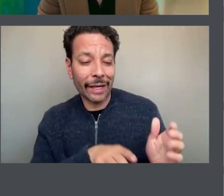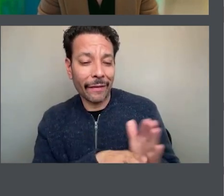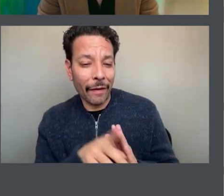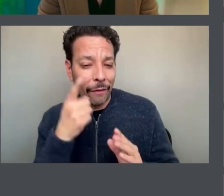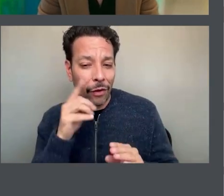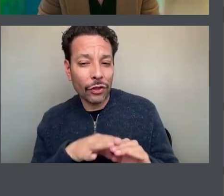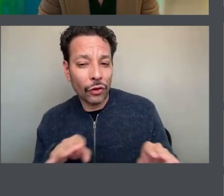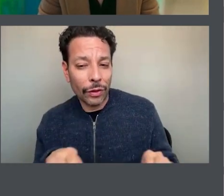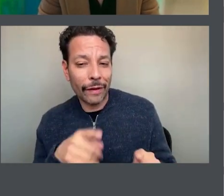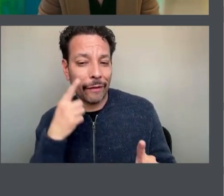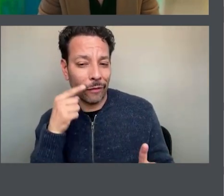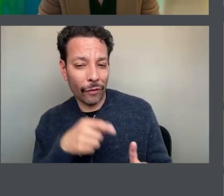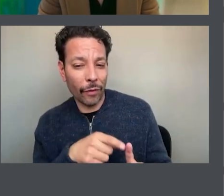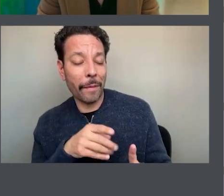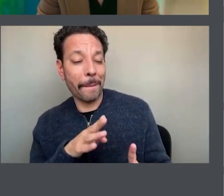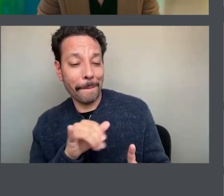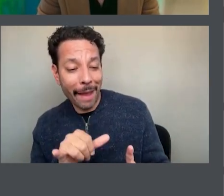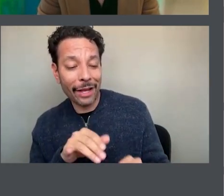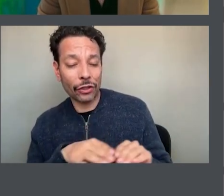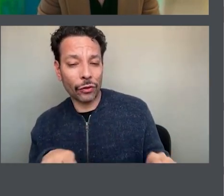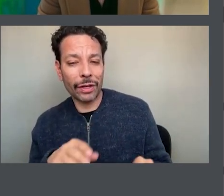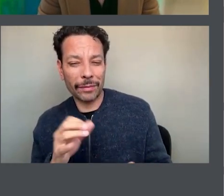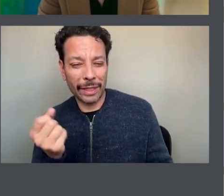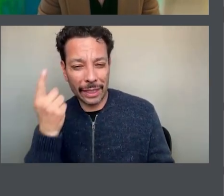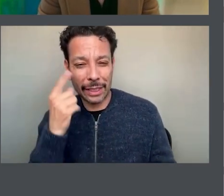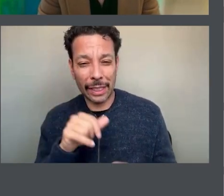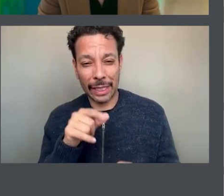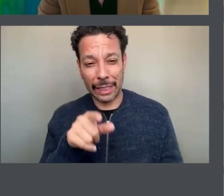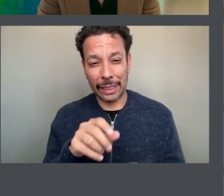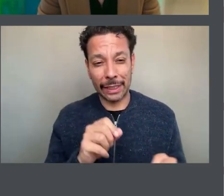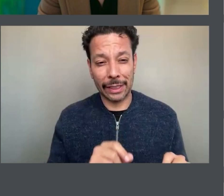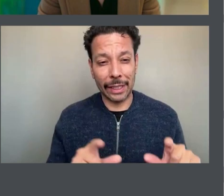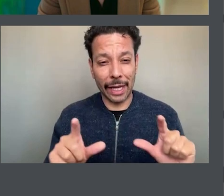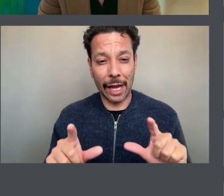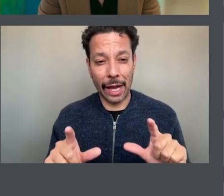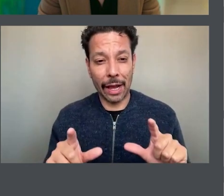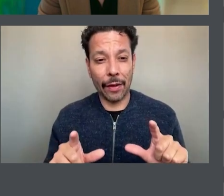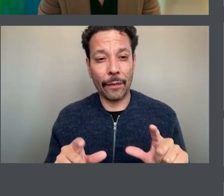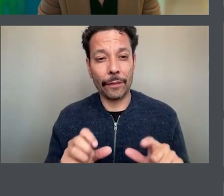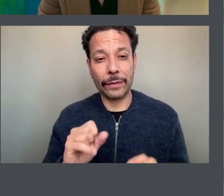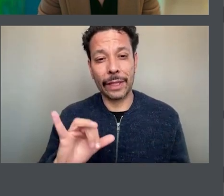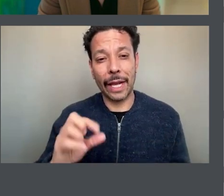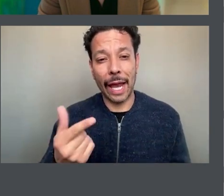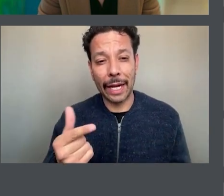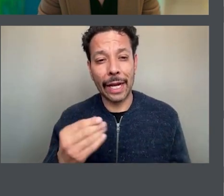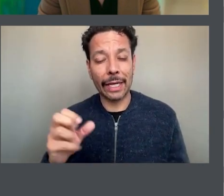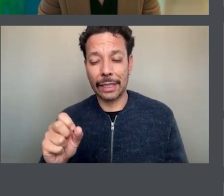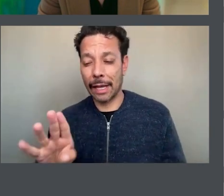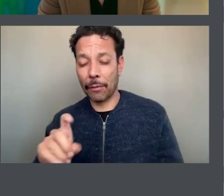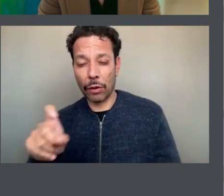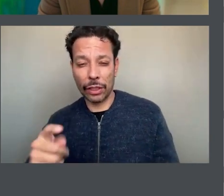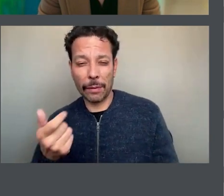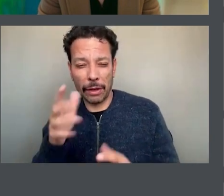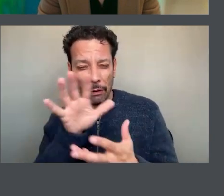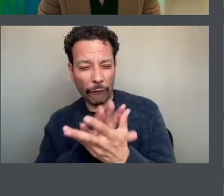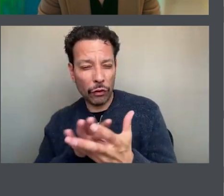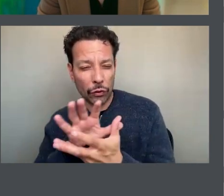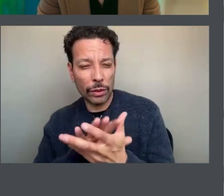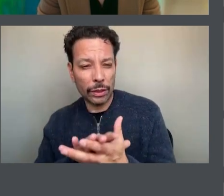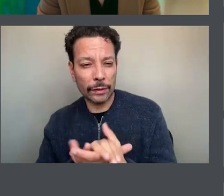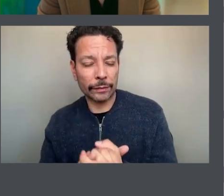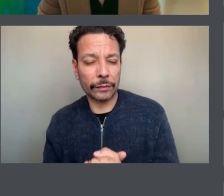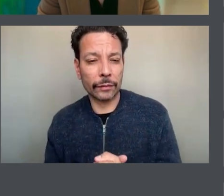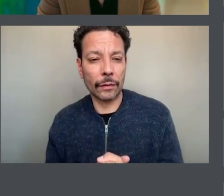for children by children, if that makes sense. The sliding scale and the sub-questions can be a little bit confusing.